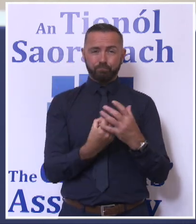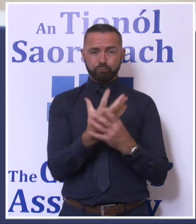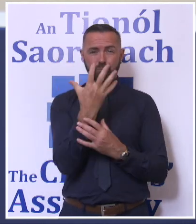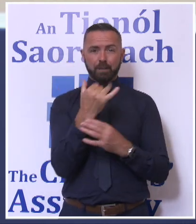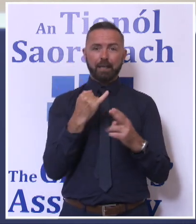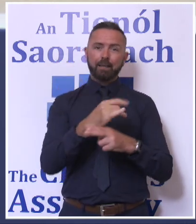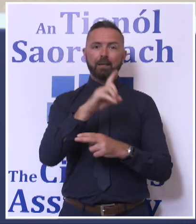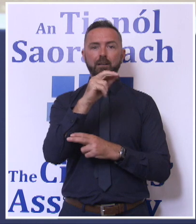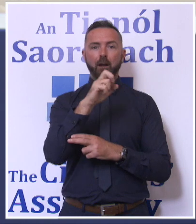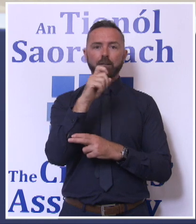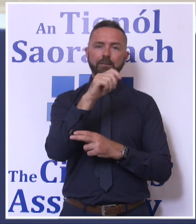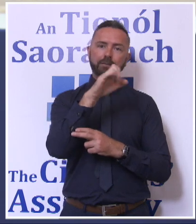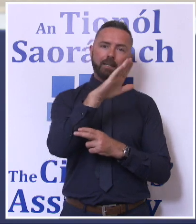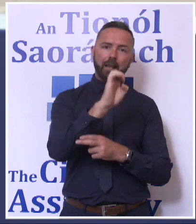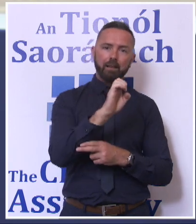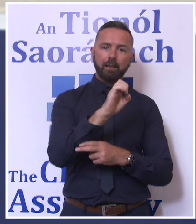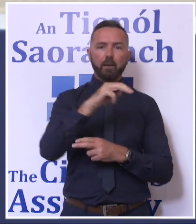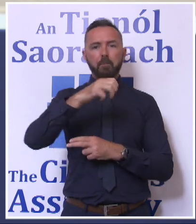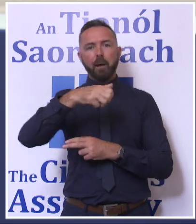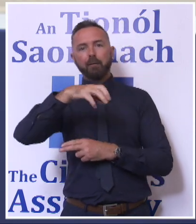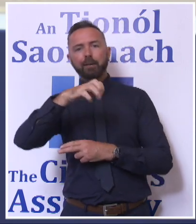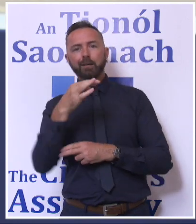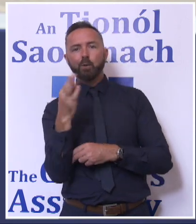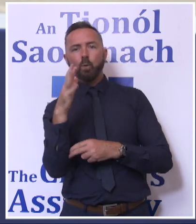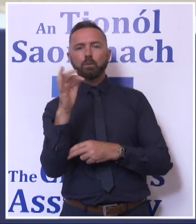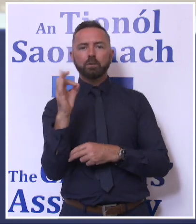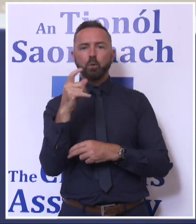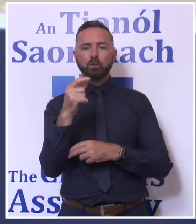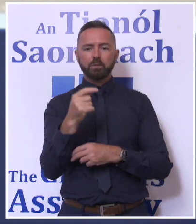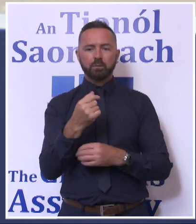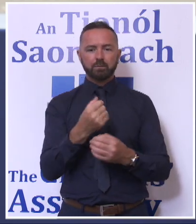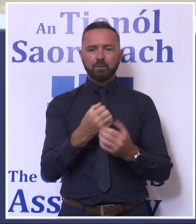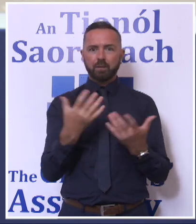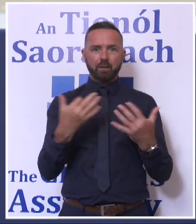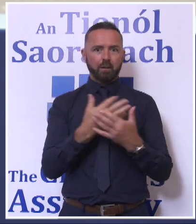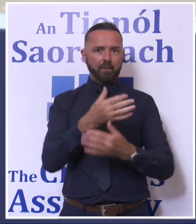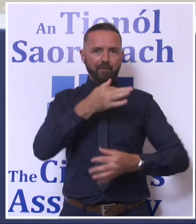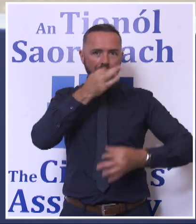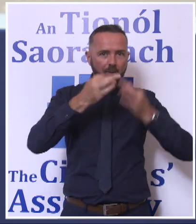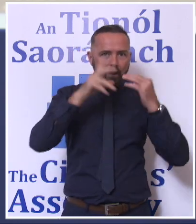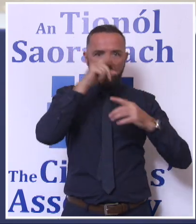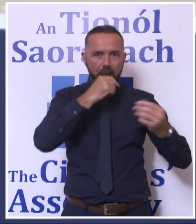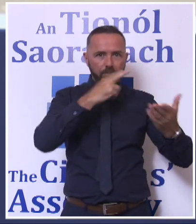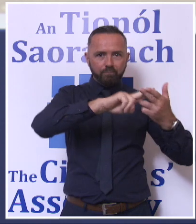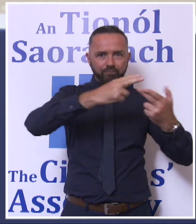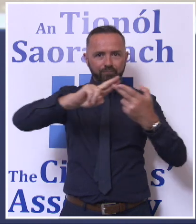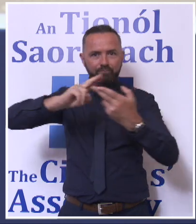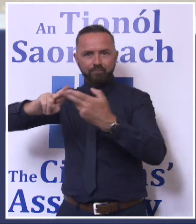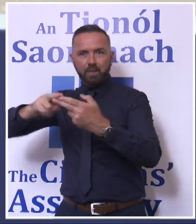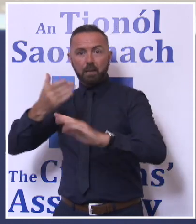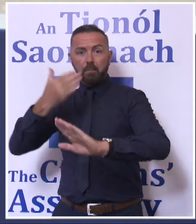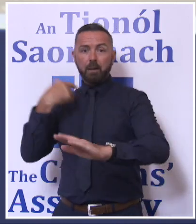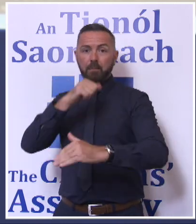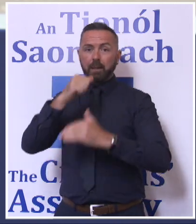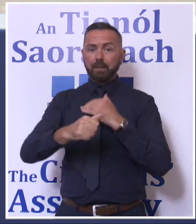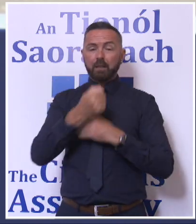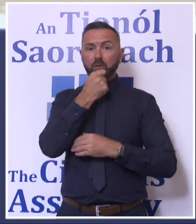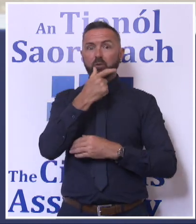those surveys, and indeed from the steering group. So I'm just going to show you